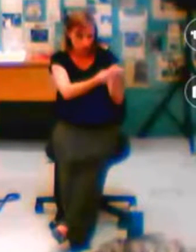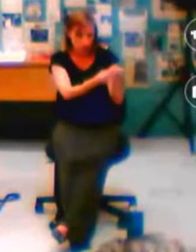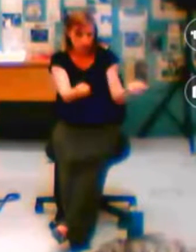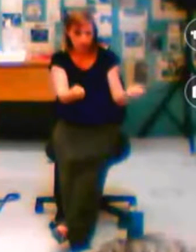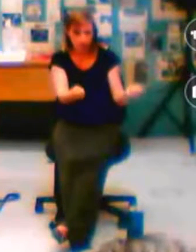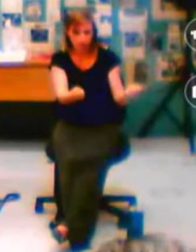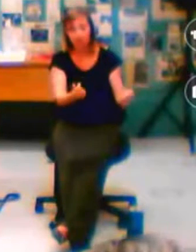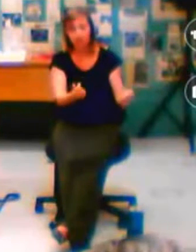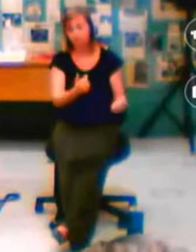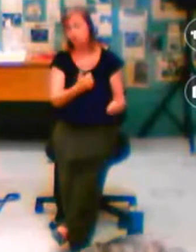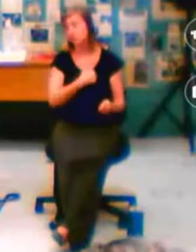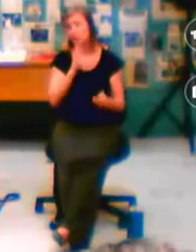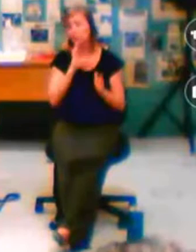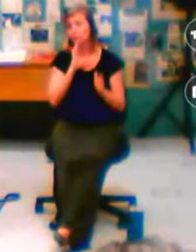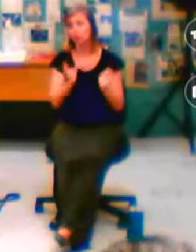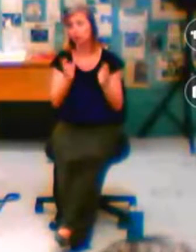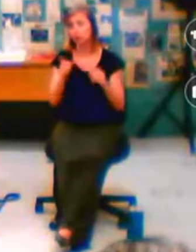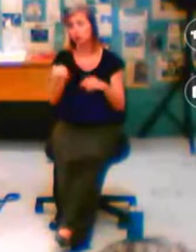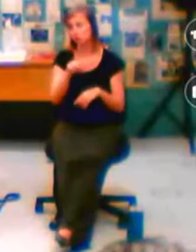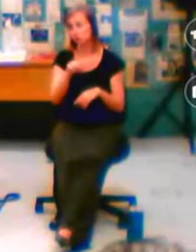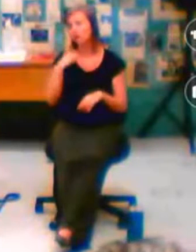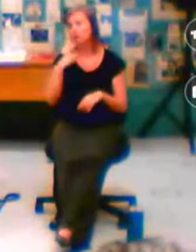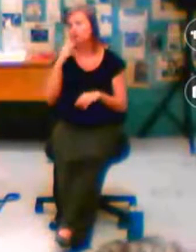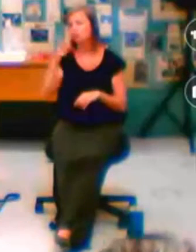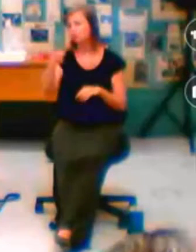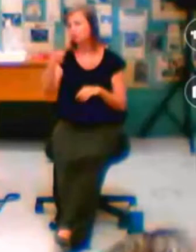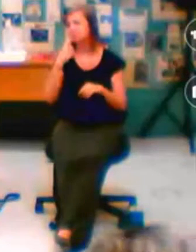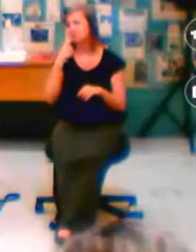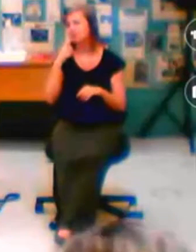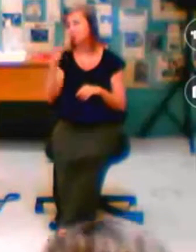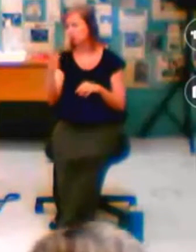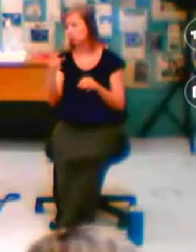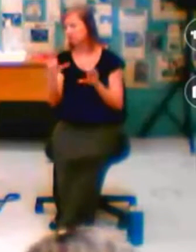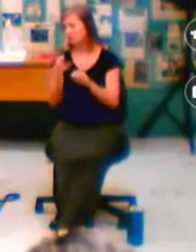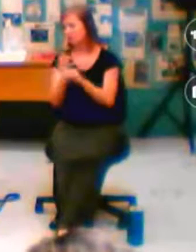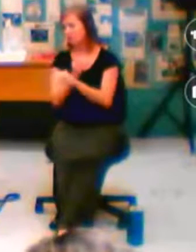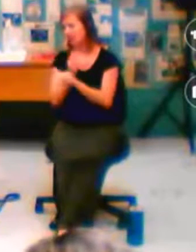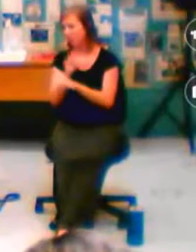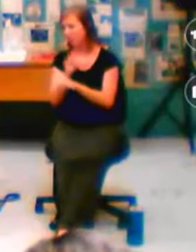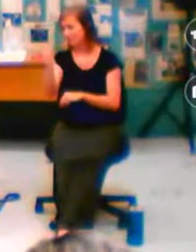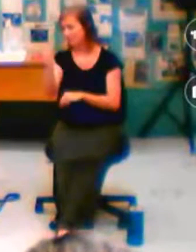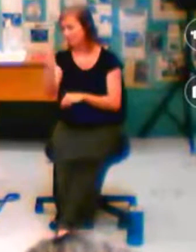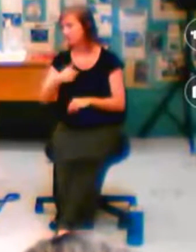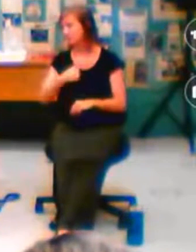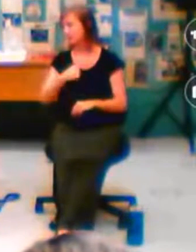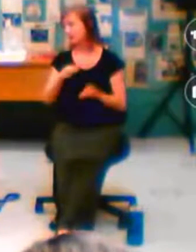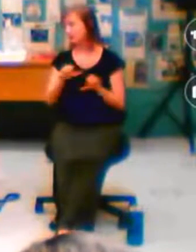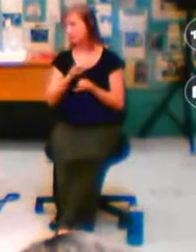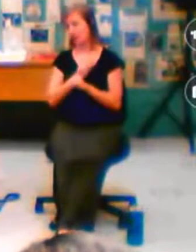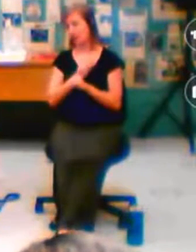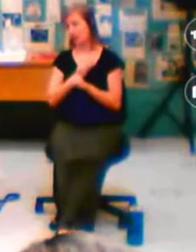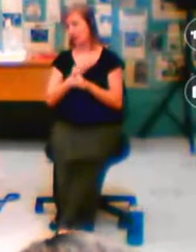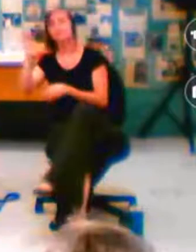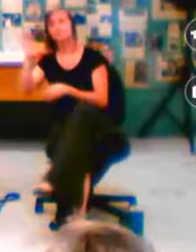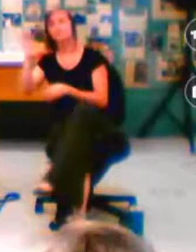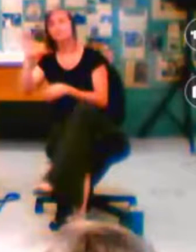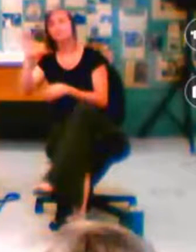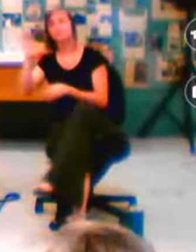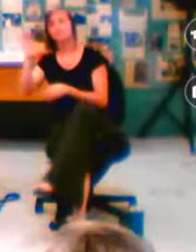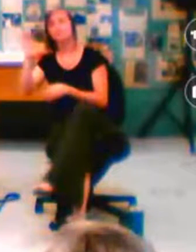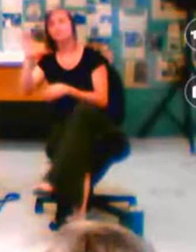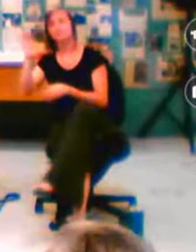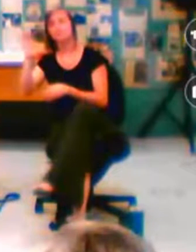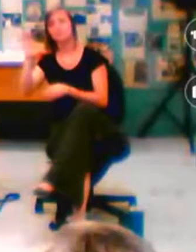better system. This system is based on wellness, not treating sickness.